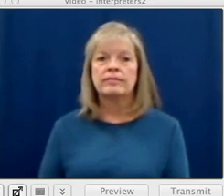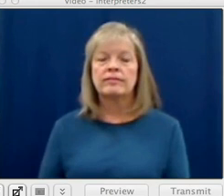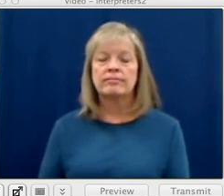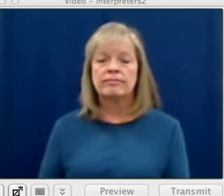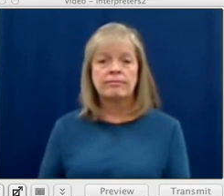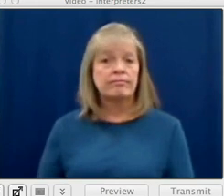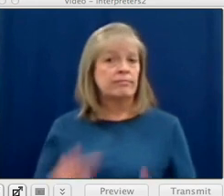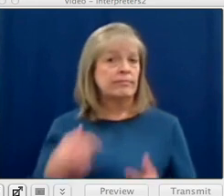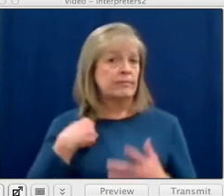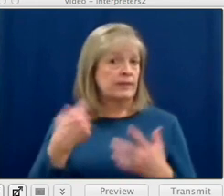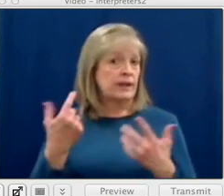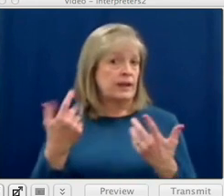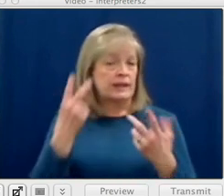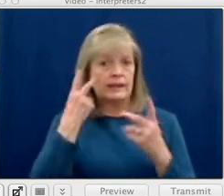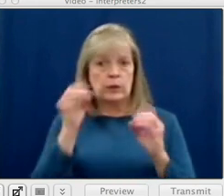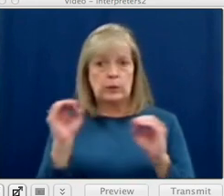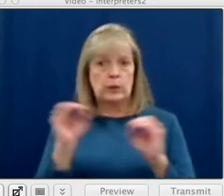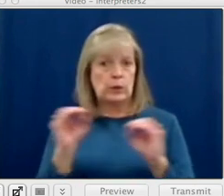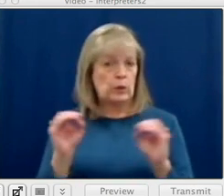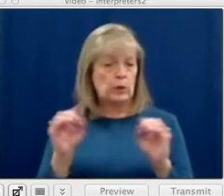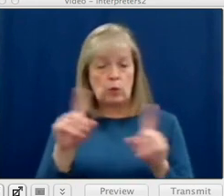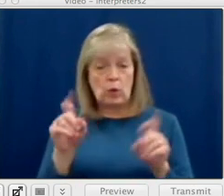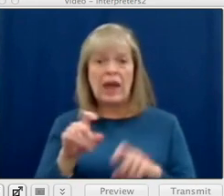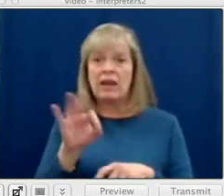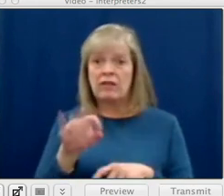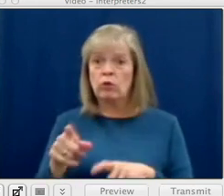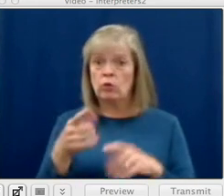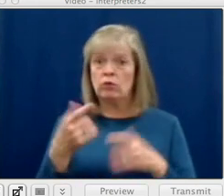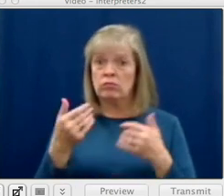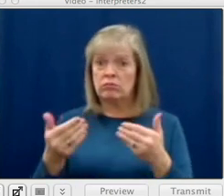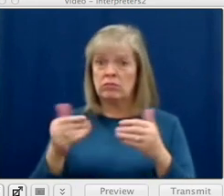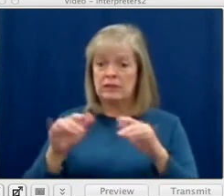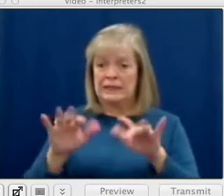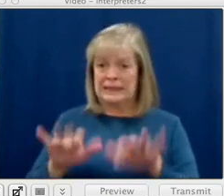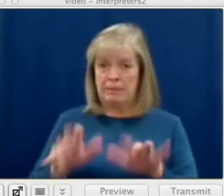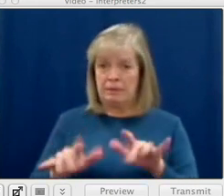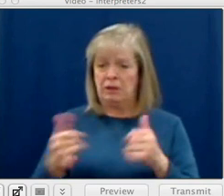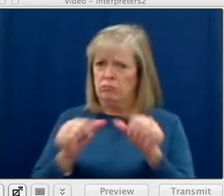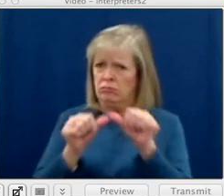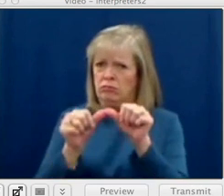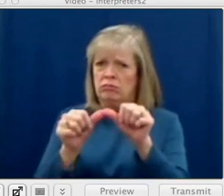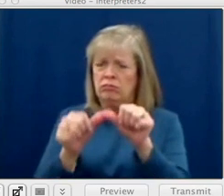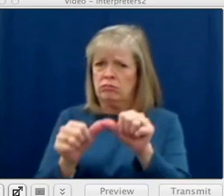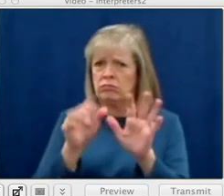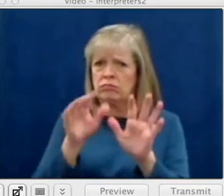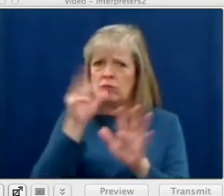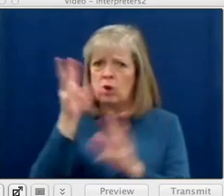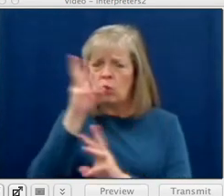All right, well, I'm not seeing anything, but if you are typing, don't worry, I will.